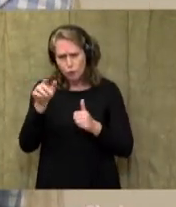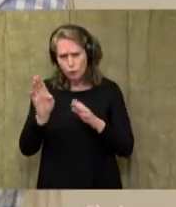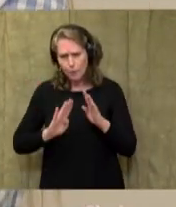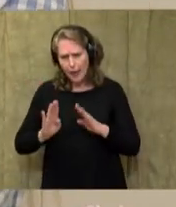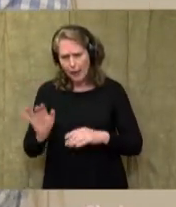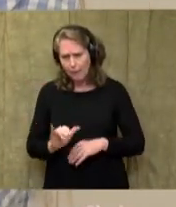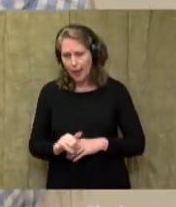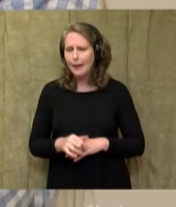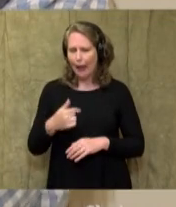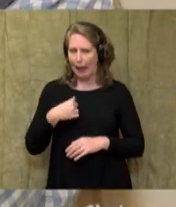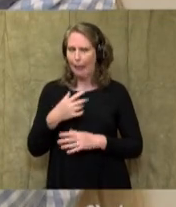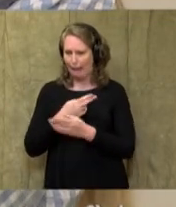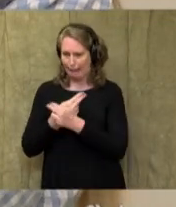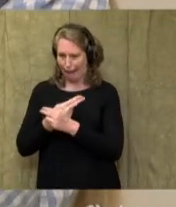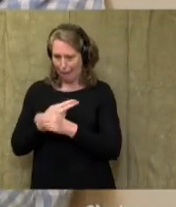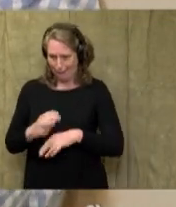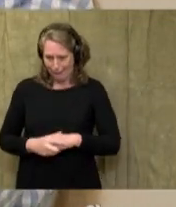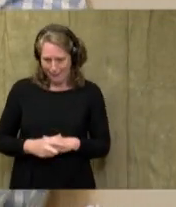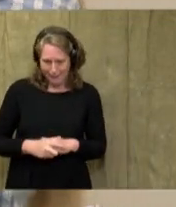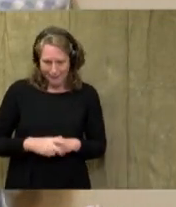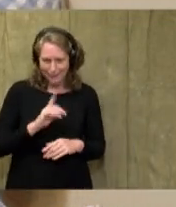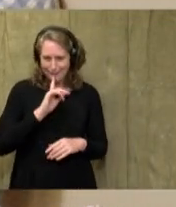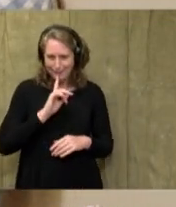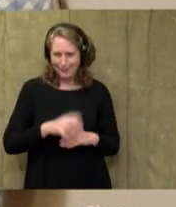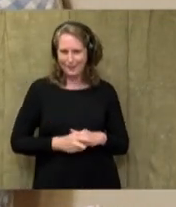Like the hares, yeah.